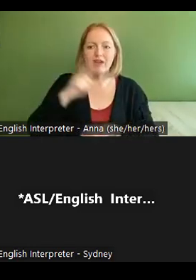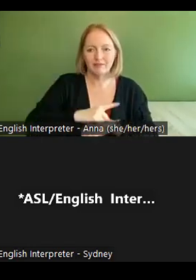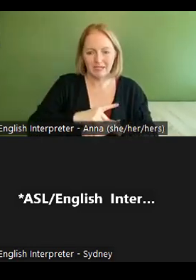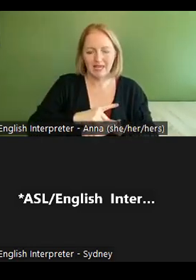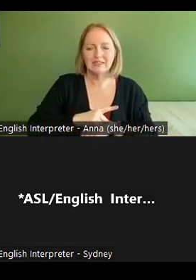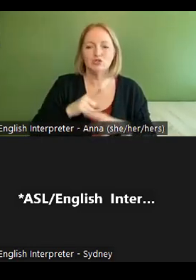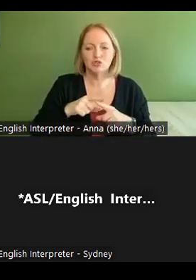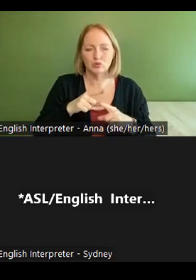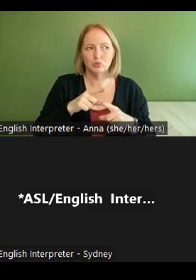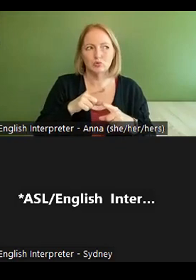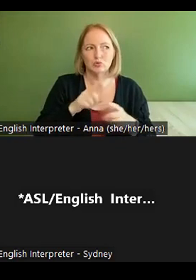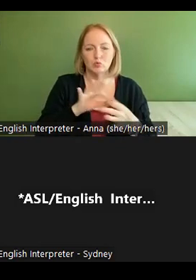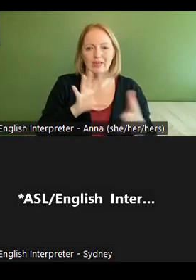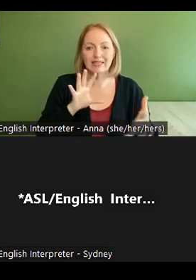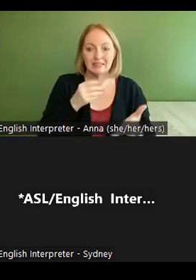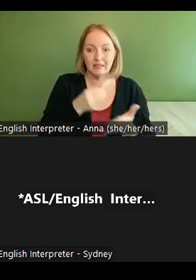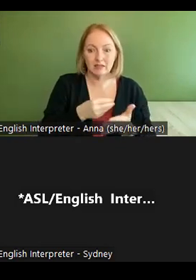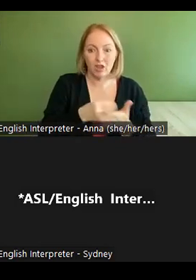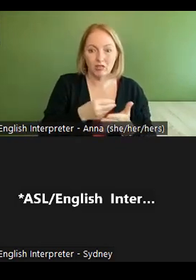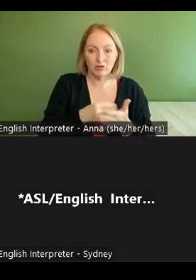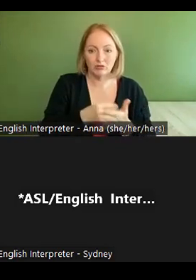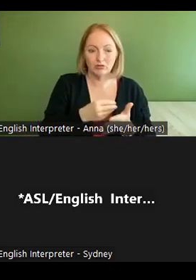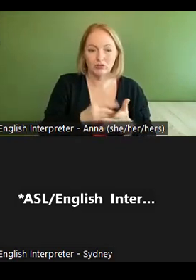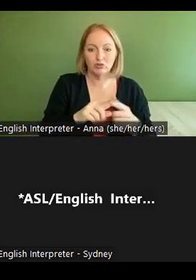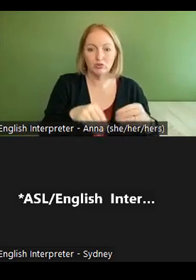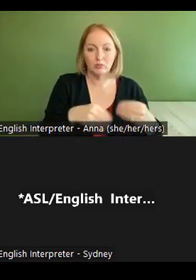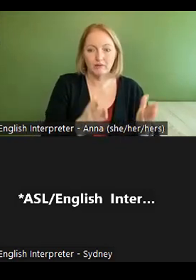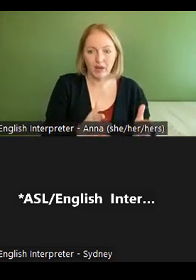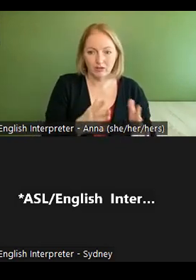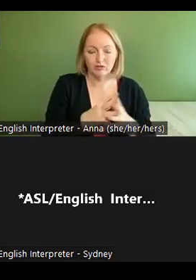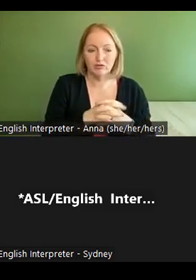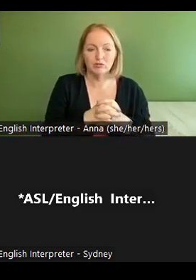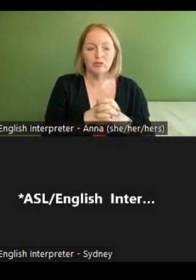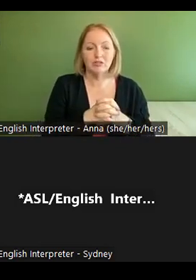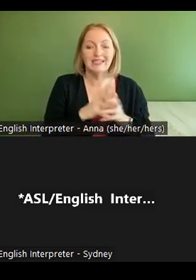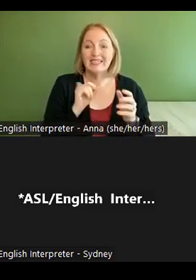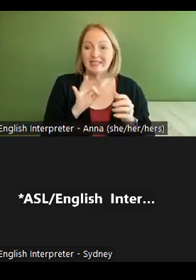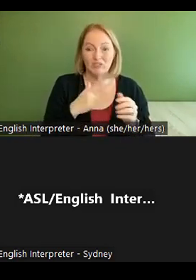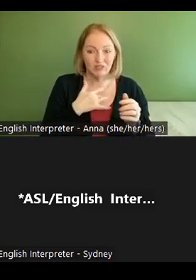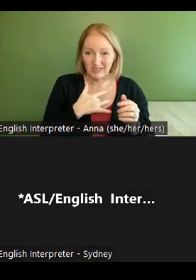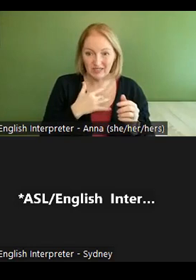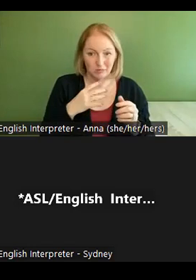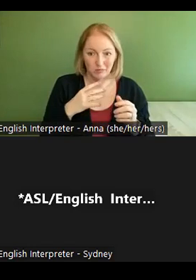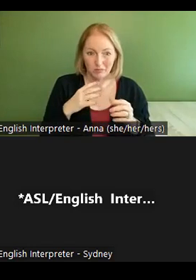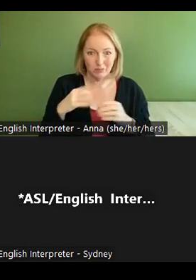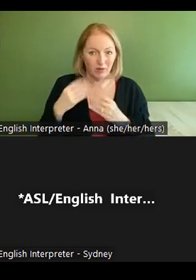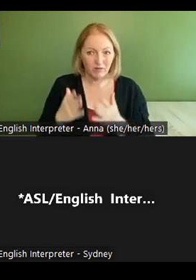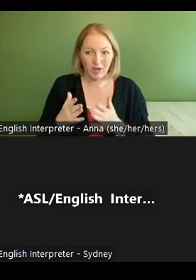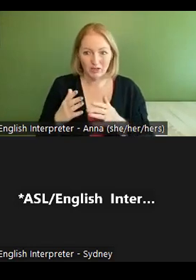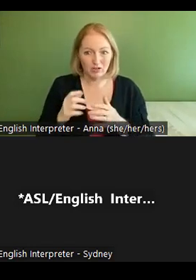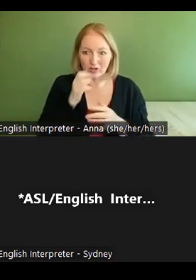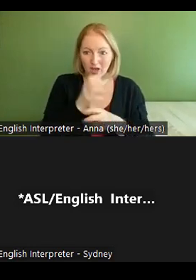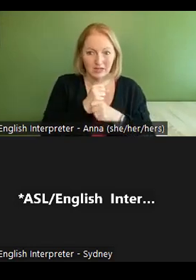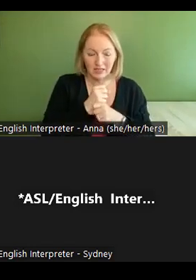to release those dollars to the providers. If you find that there is providers that did